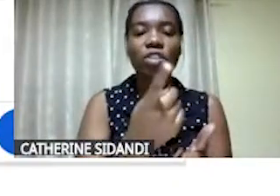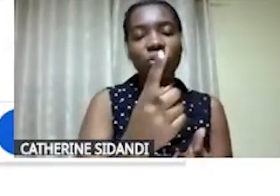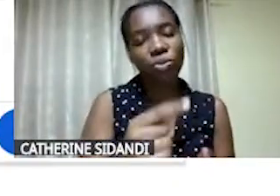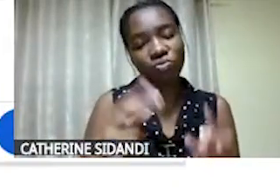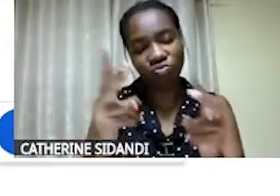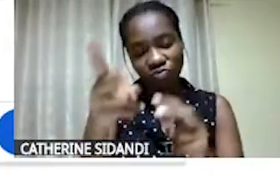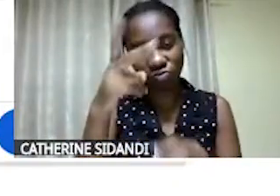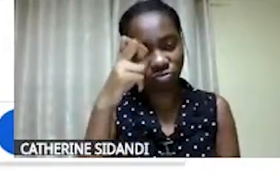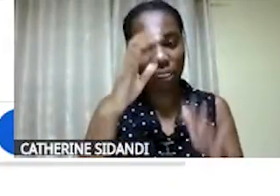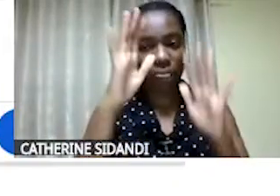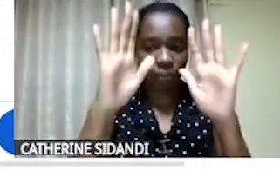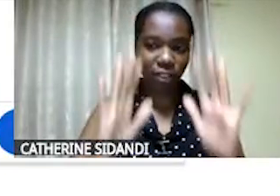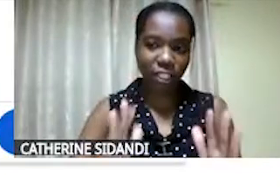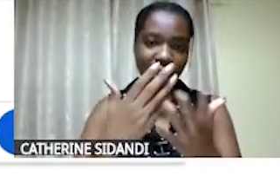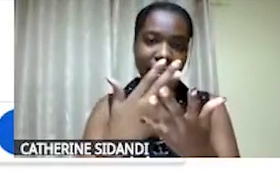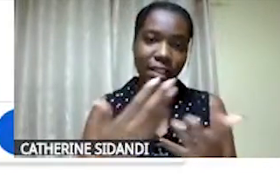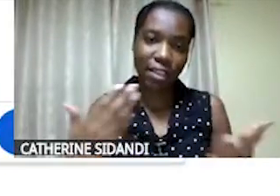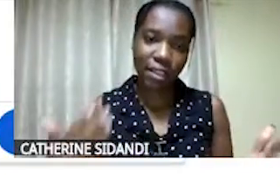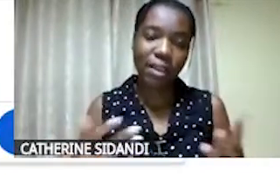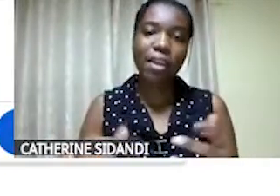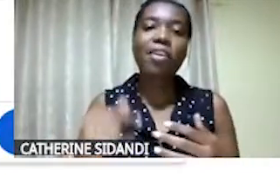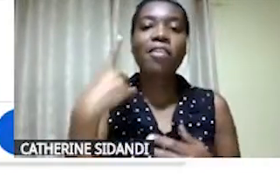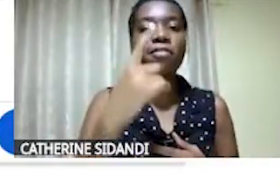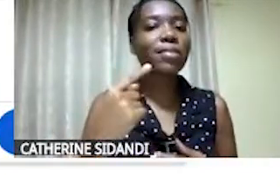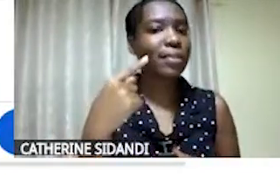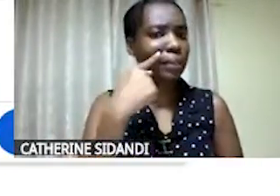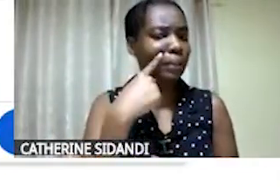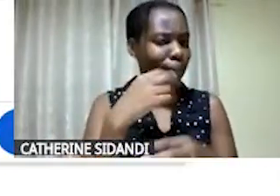things, is to analyze your assumption.